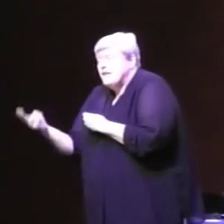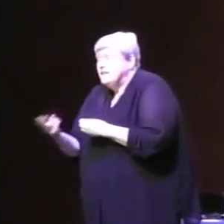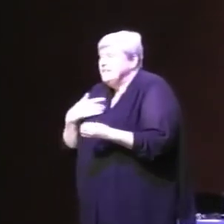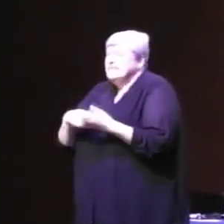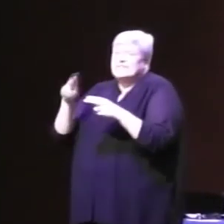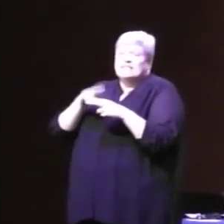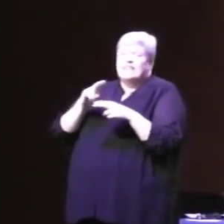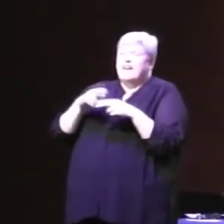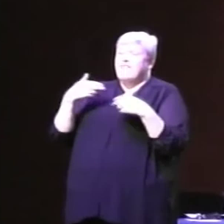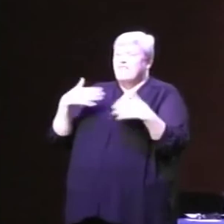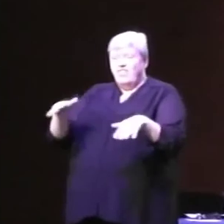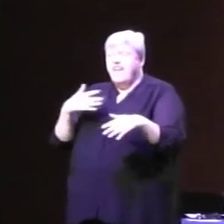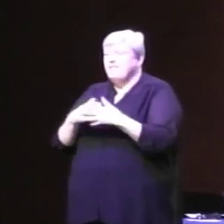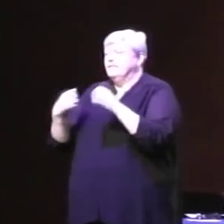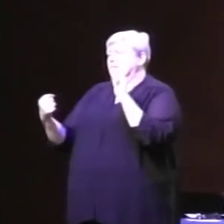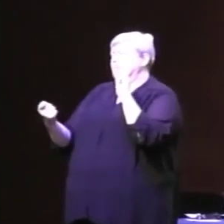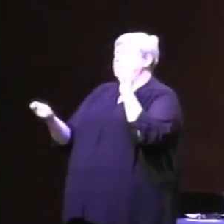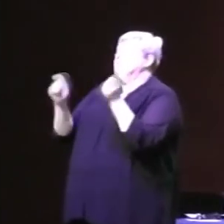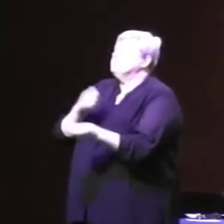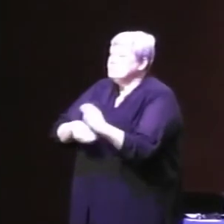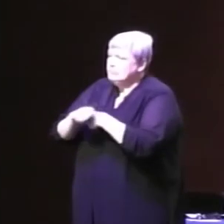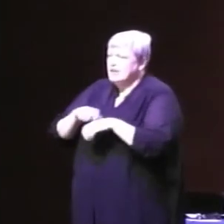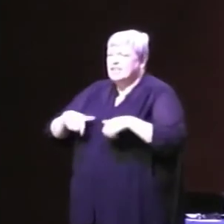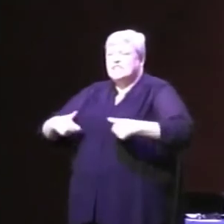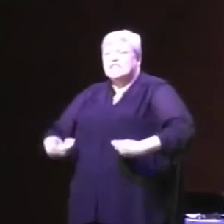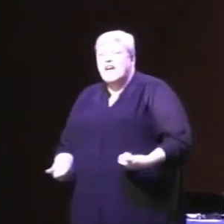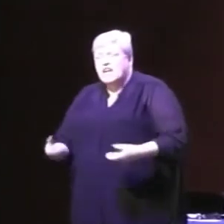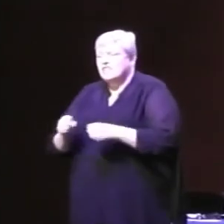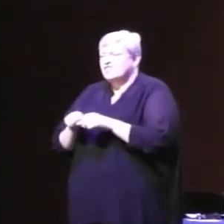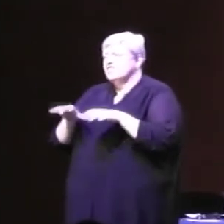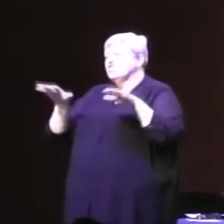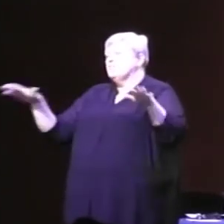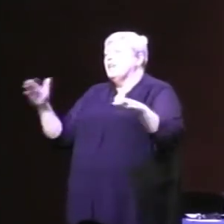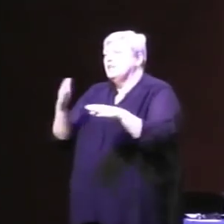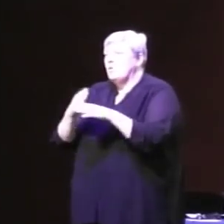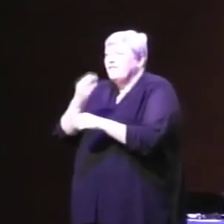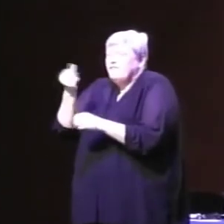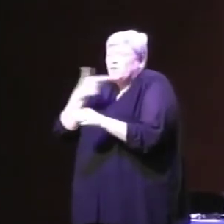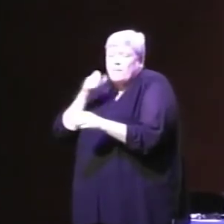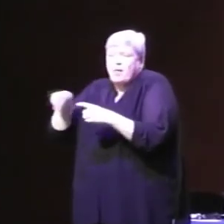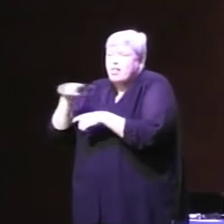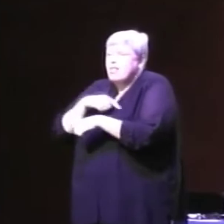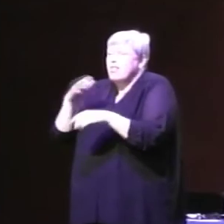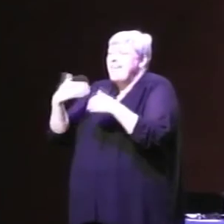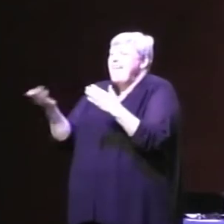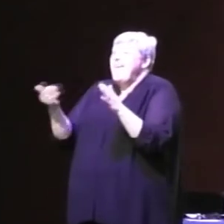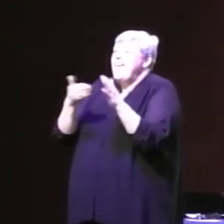are subject to restructure fatigue, as this tool is used to spread the workload over fewer workers. As the composite states,